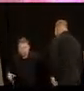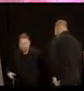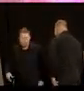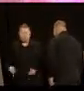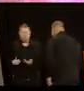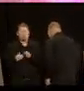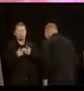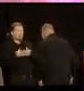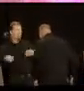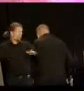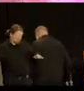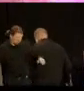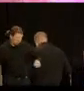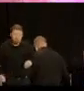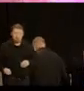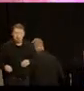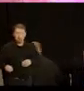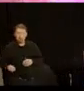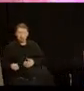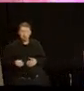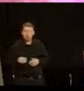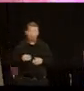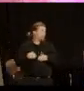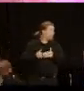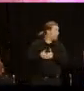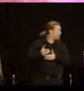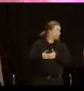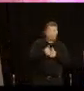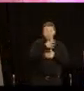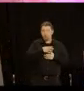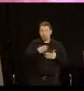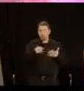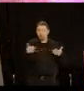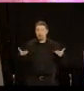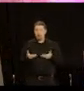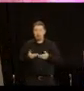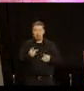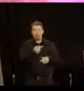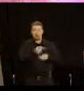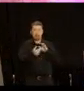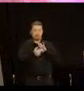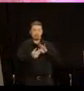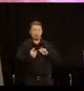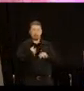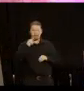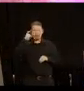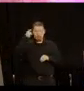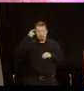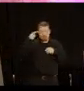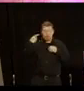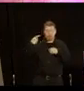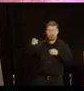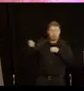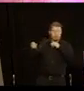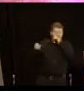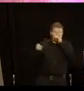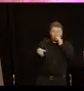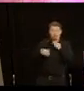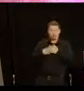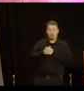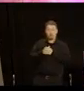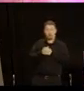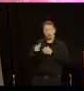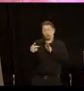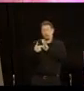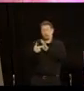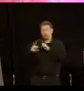The next lady I'd like to introduce, I'm really proud to introduce because she represents me in Tallahassee. She represents all in the Tallahassee. And